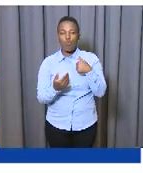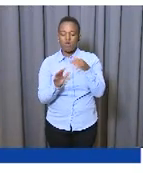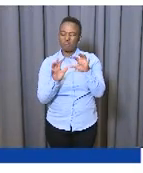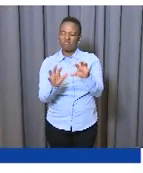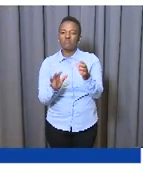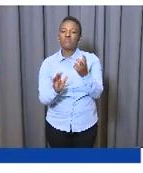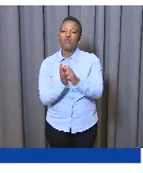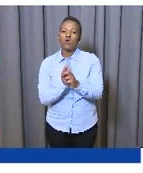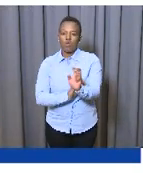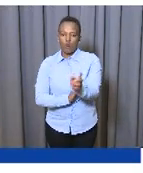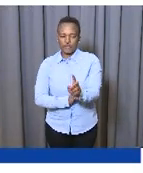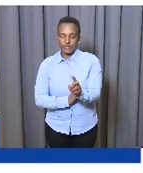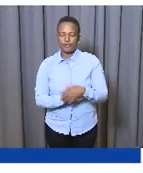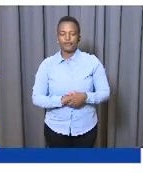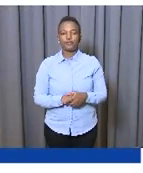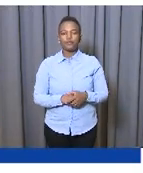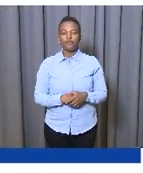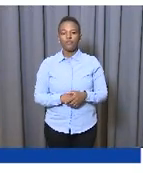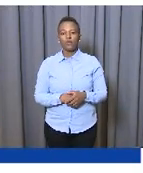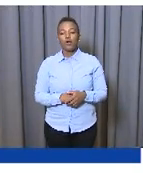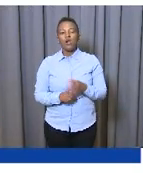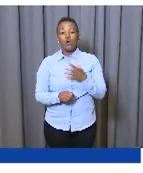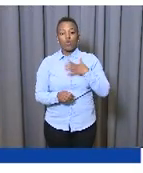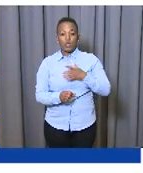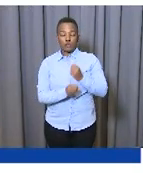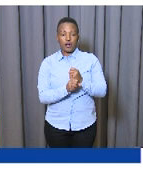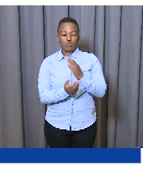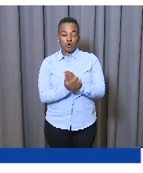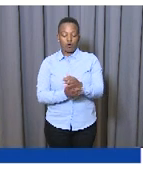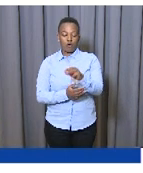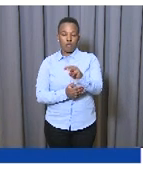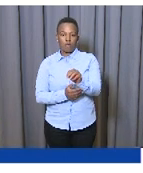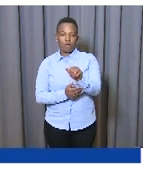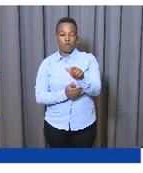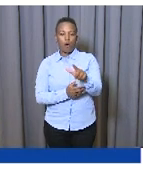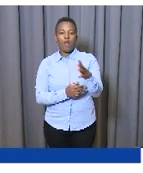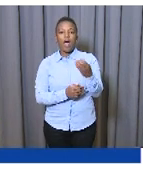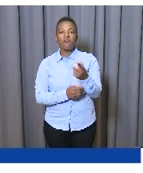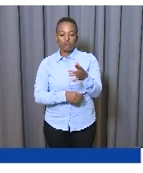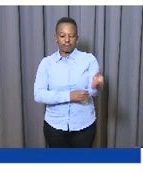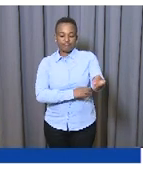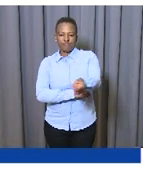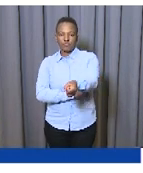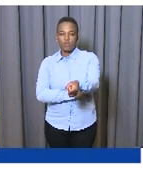enforcing is to ensure that every mall has got a compliance officer